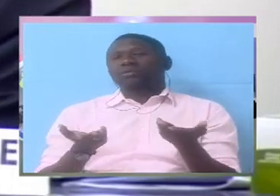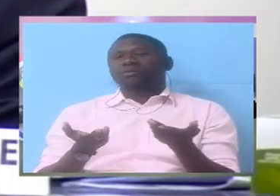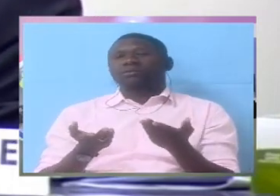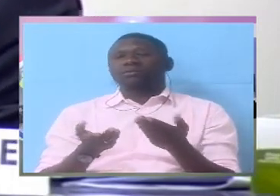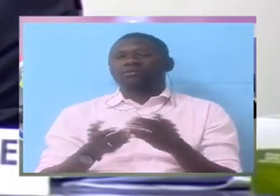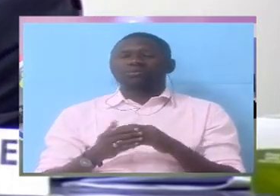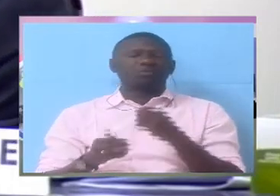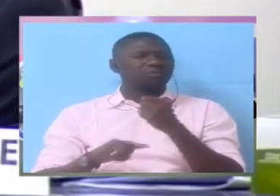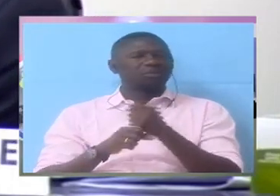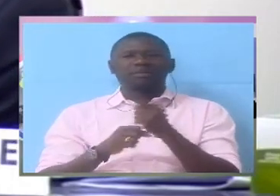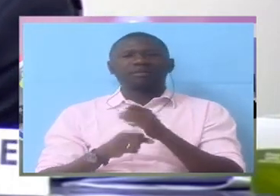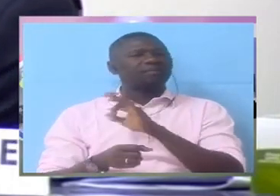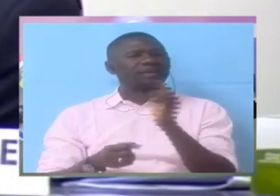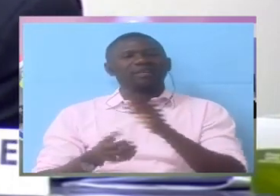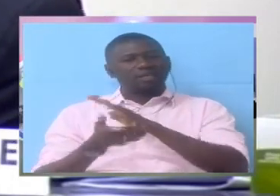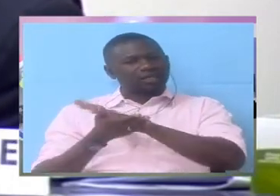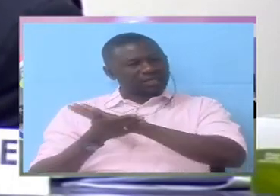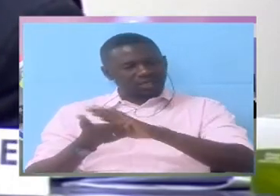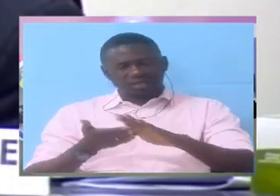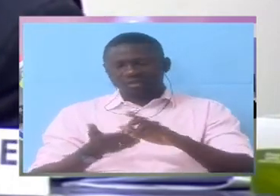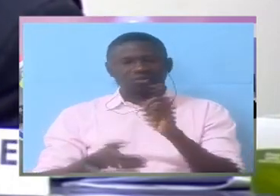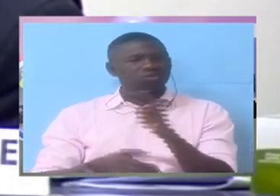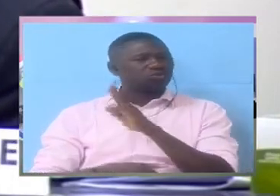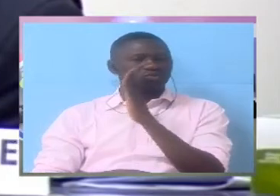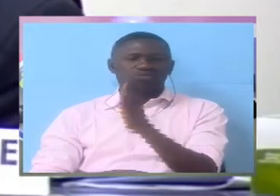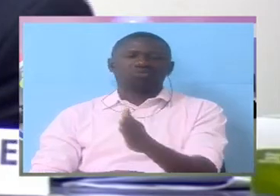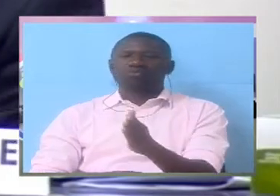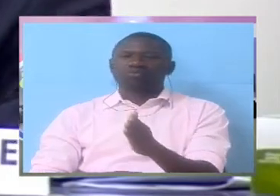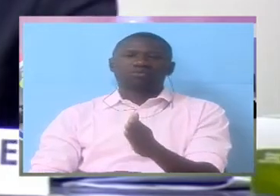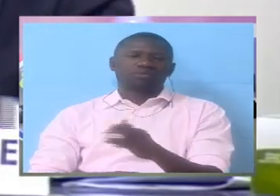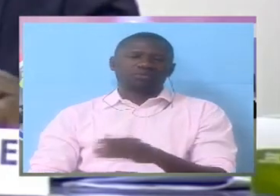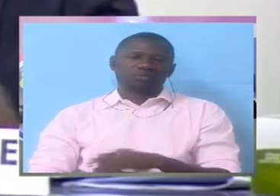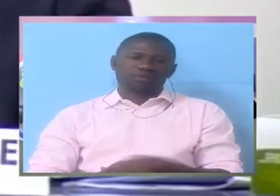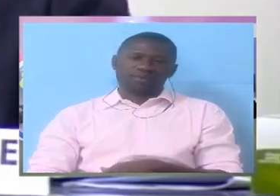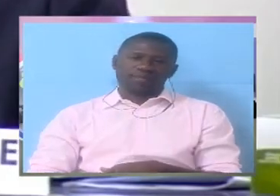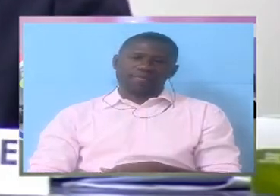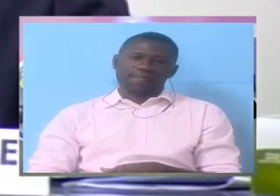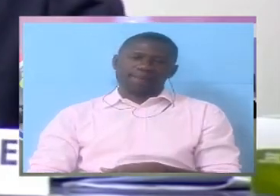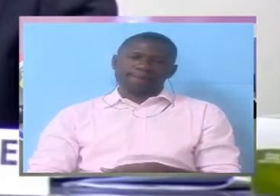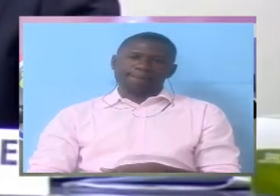we would make it very clear that that is not truthful.